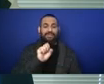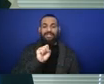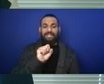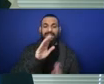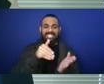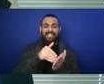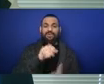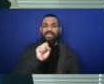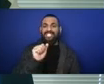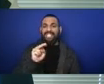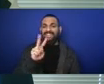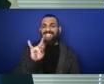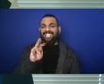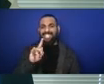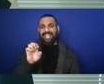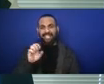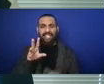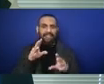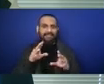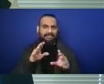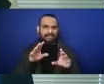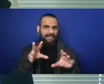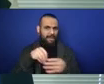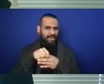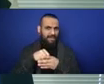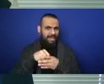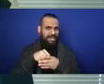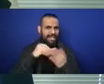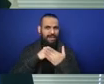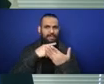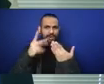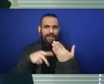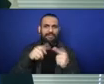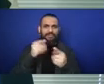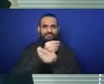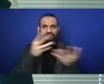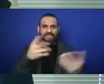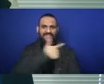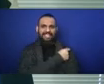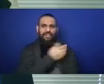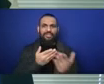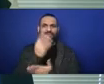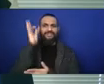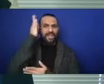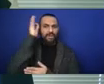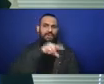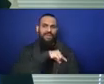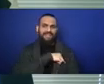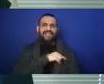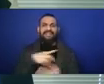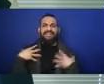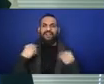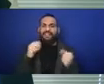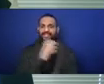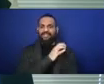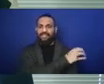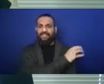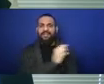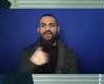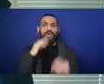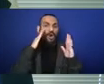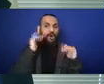get additional vaccines through our federally qualified health clinics. We're hoping that we can get more